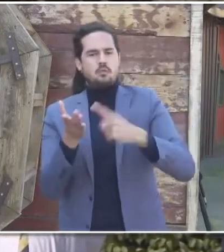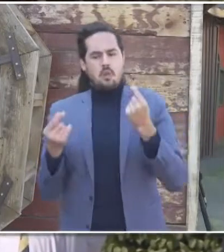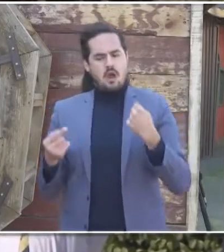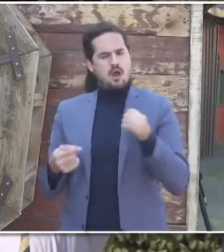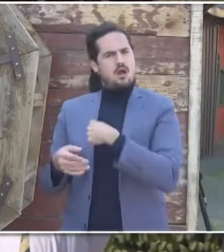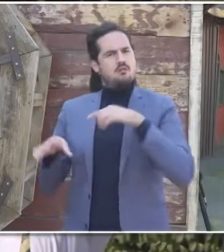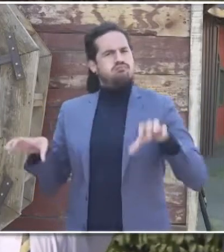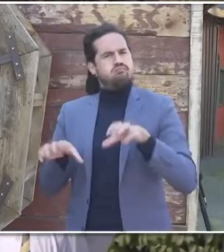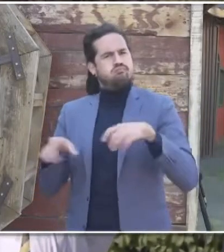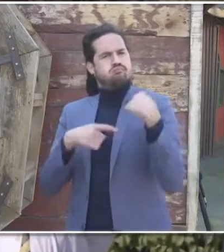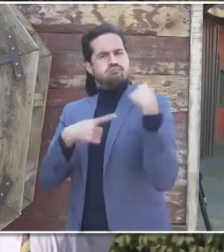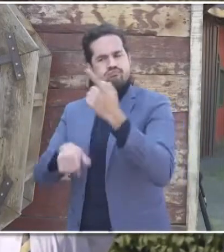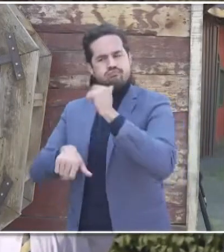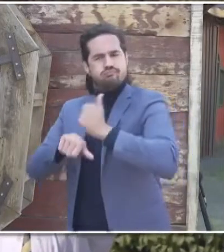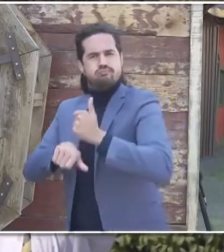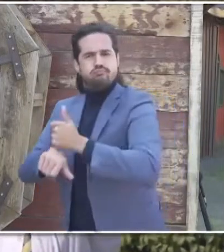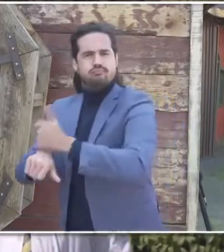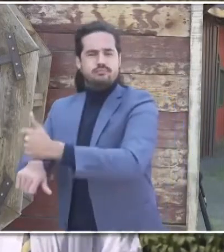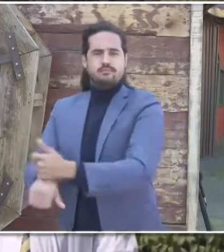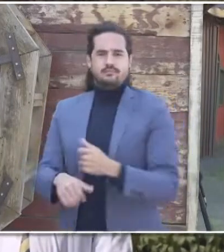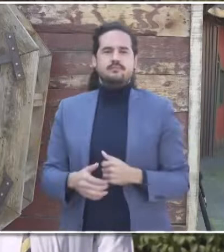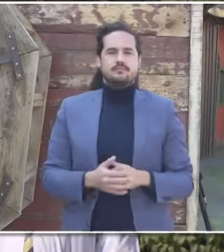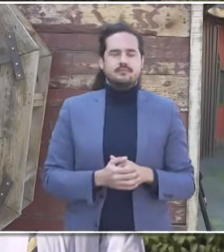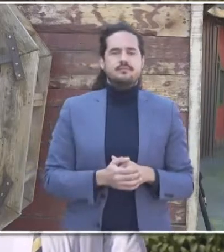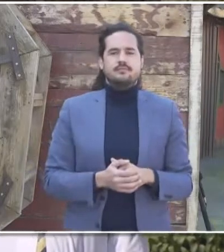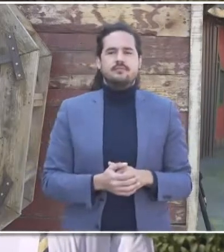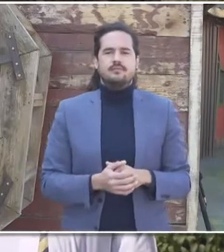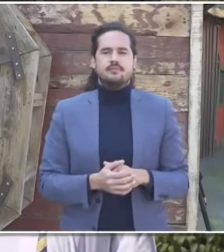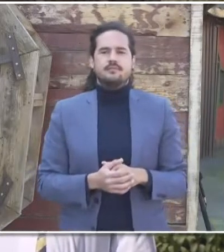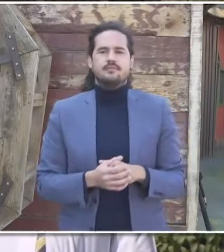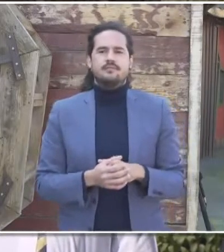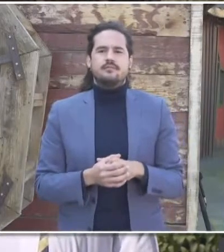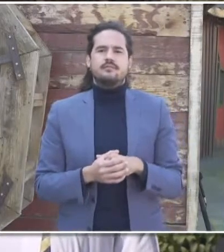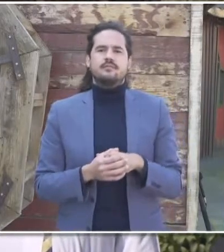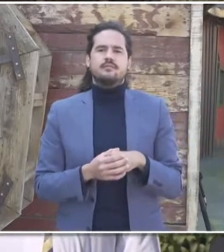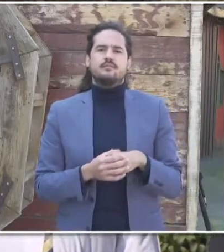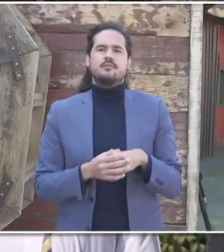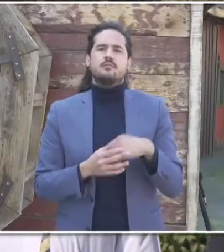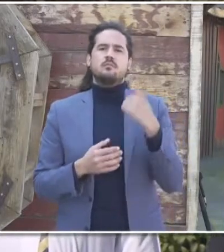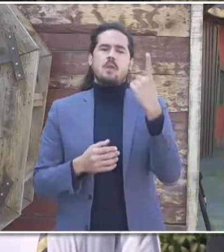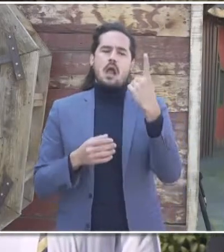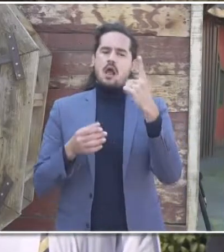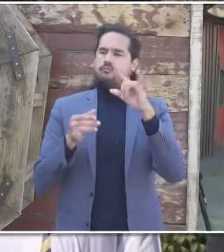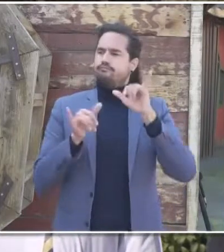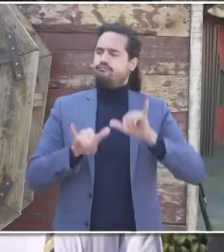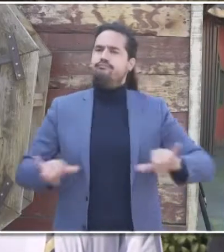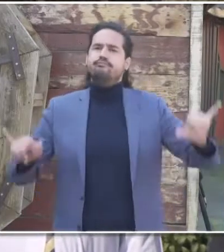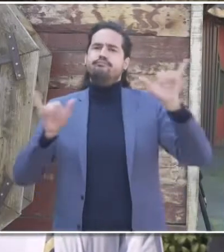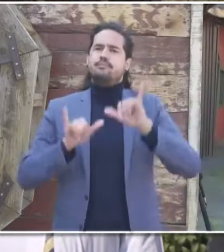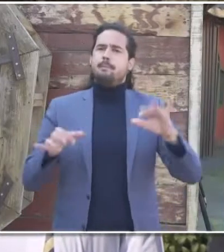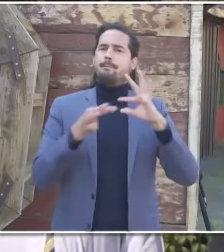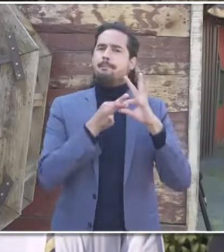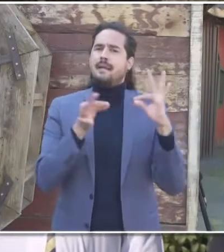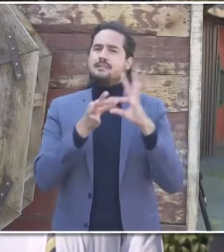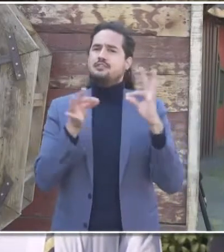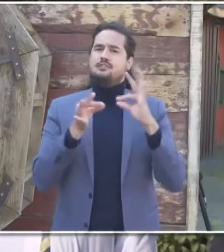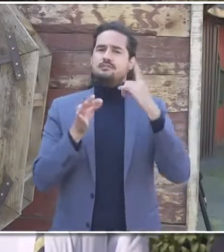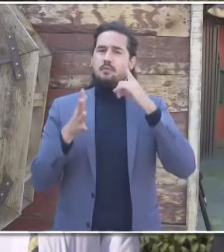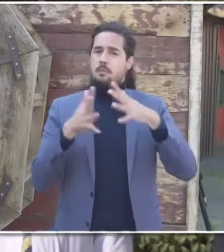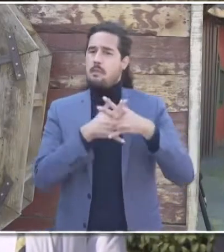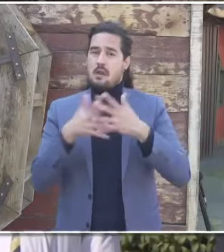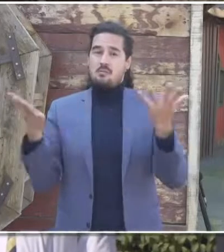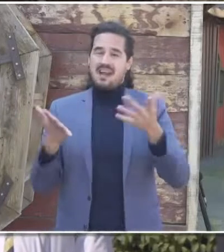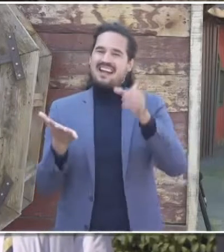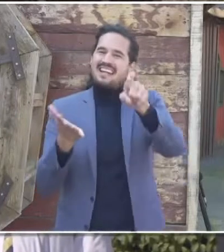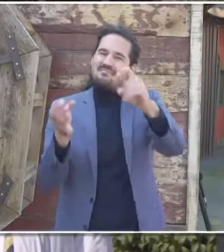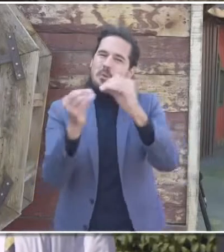know, one of the unifying messages I believe across this country is the fact that we need more vaccines. We all agree with that. We